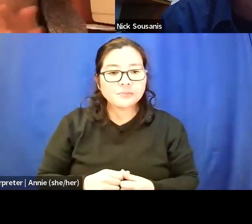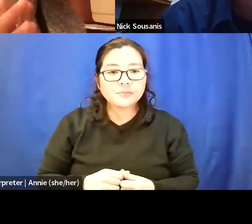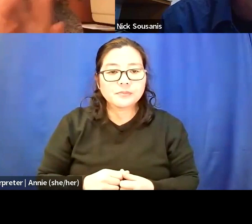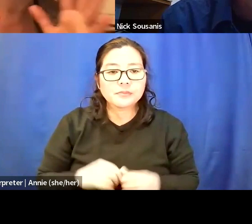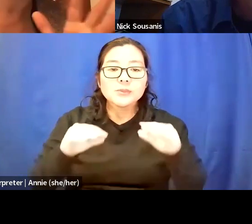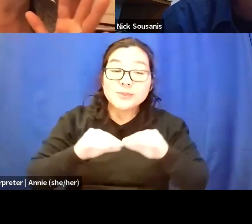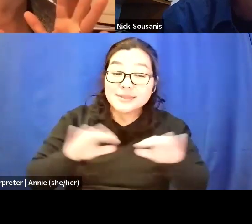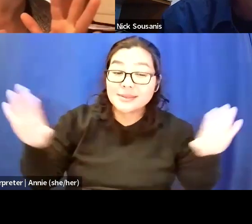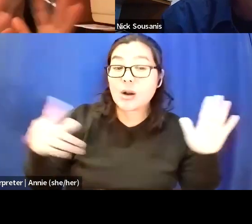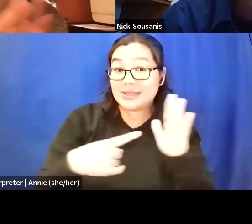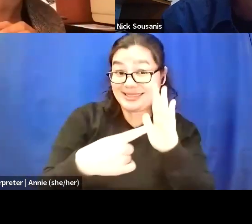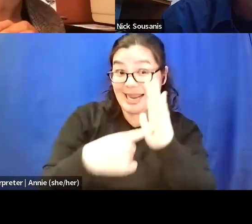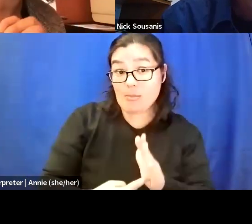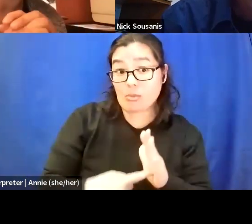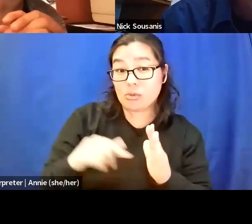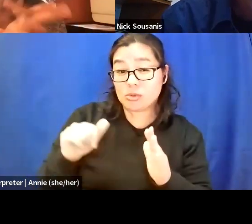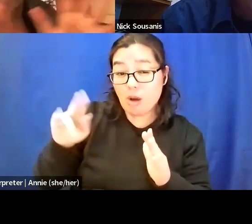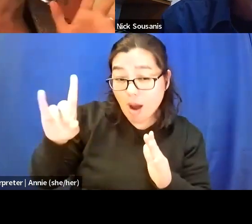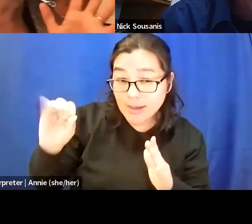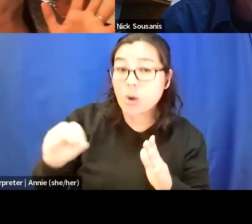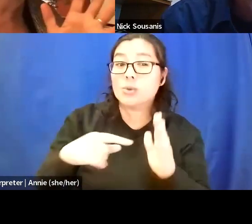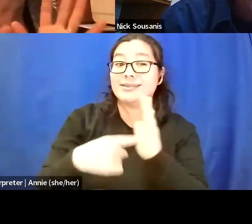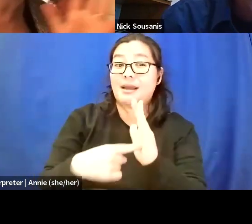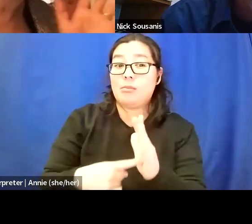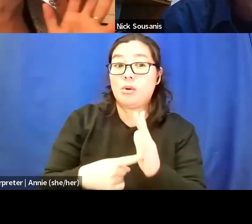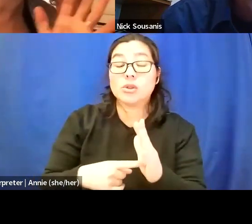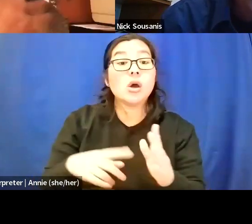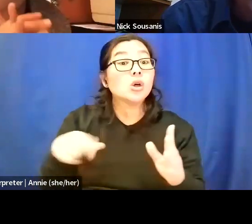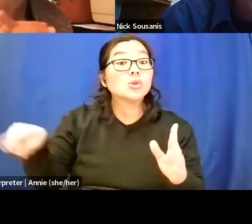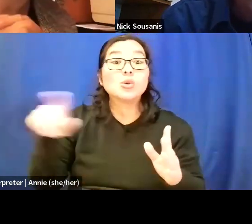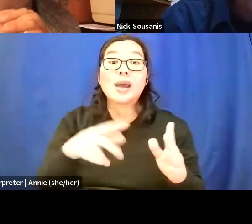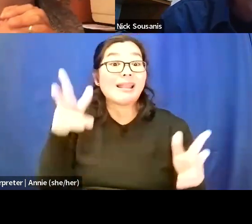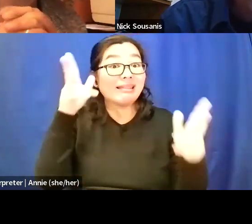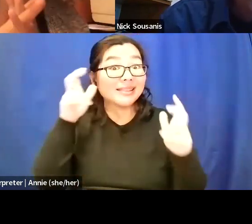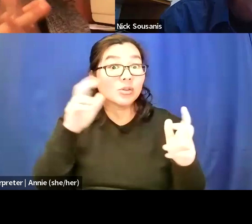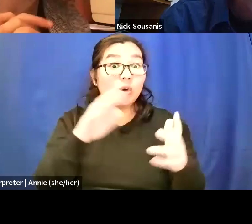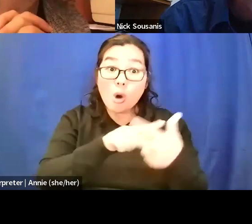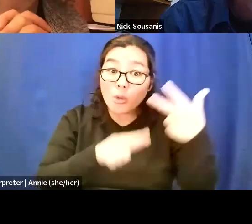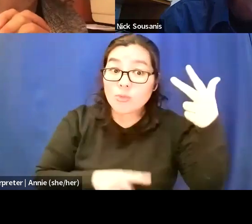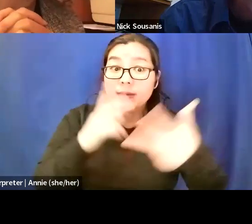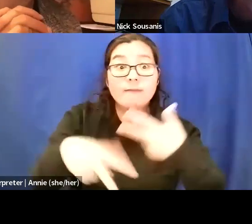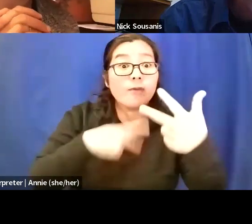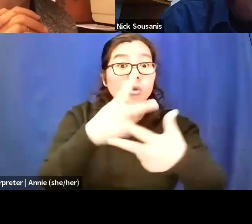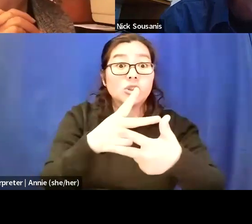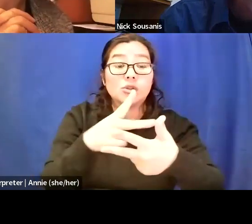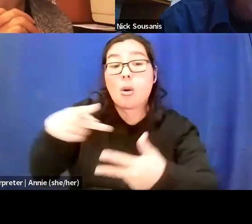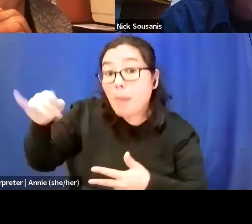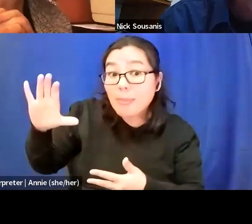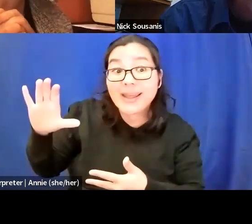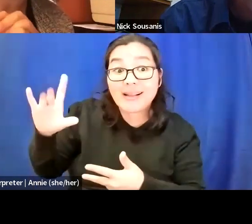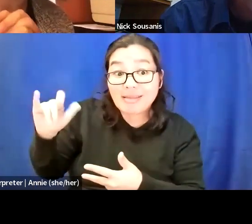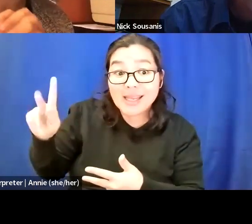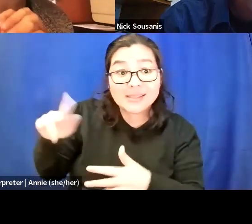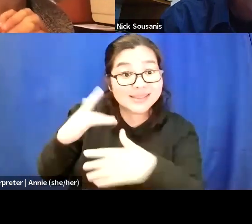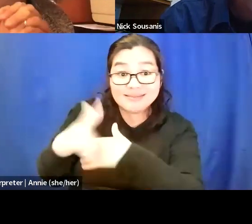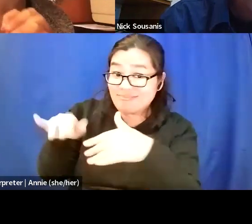out samples and everyone has the opportunity to listen to all 3 versions at any point if you want to. Those are all public links for you. But